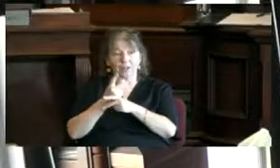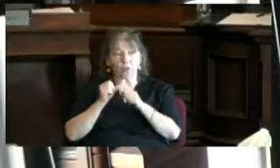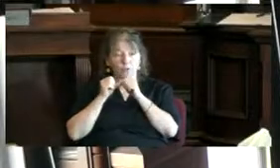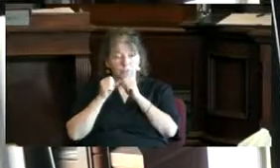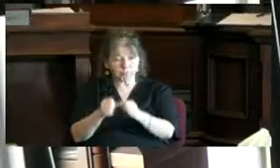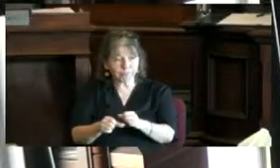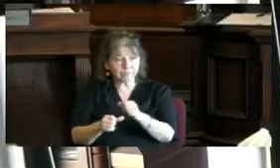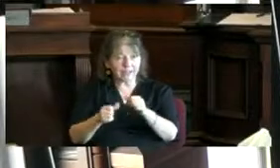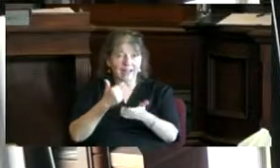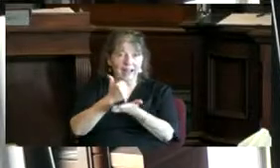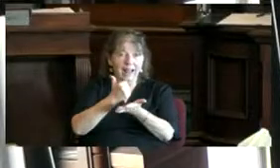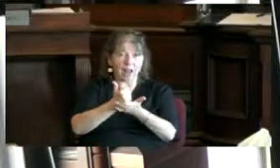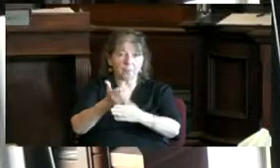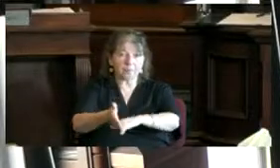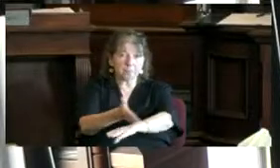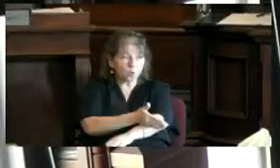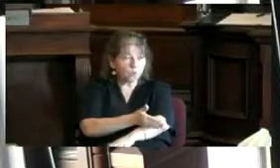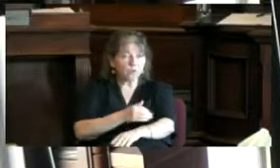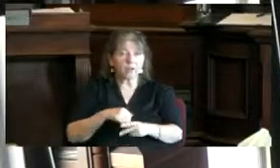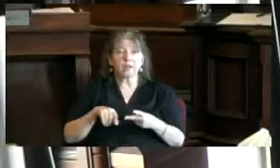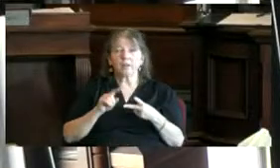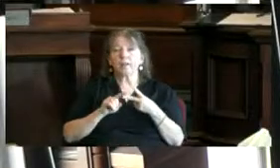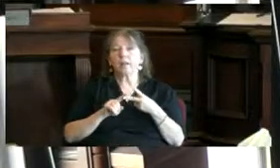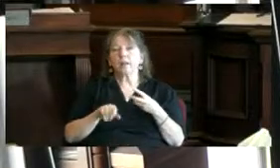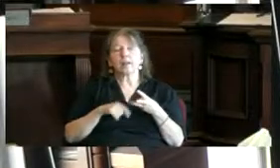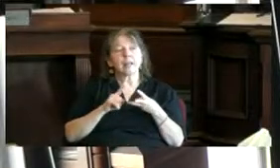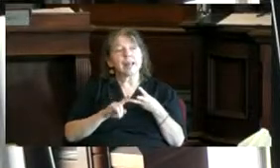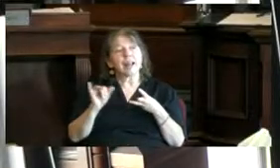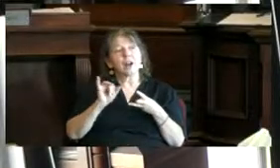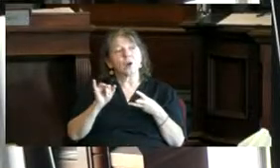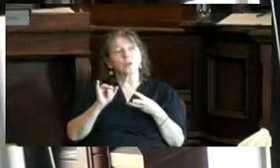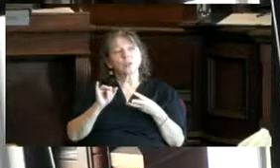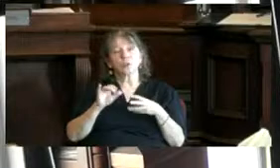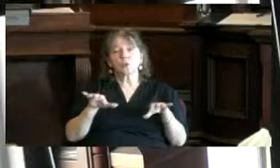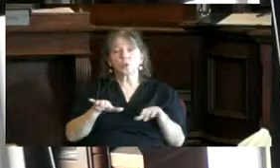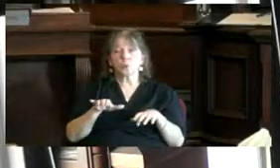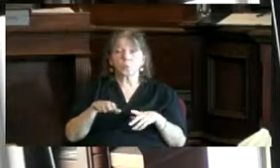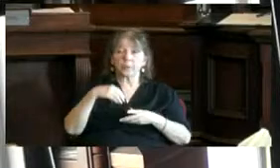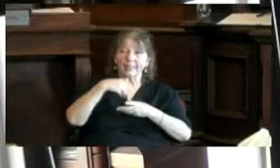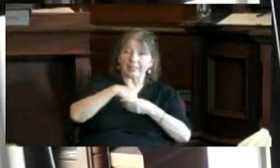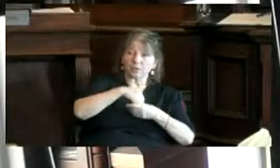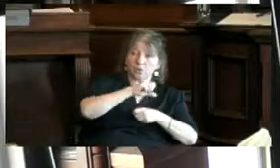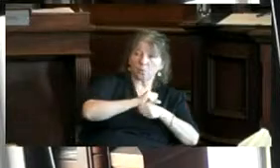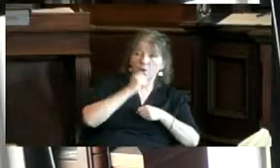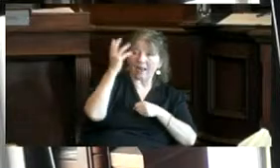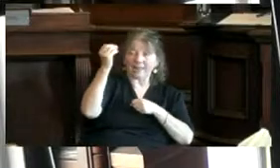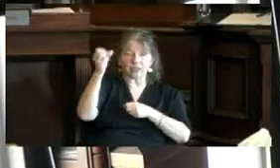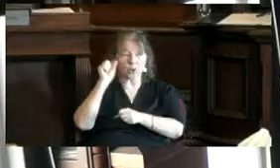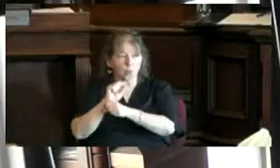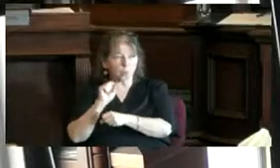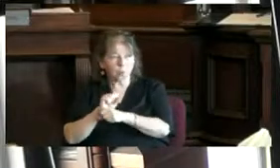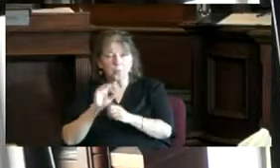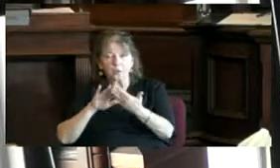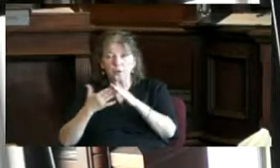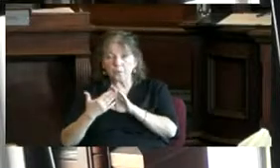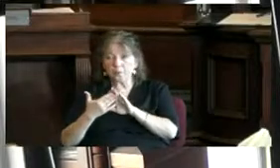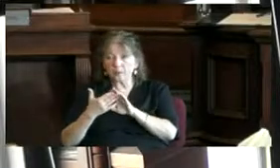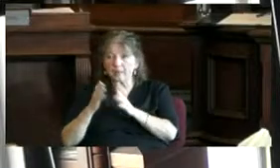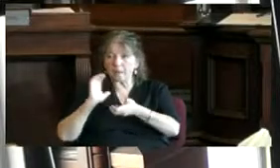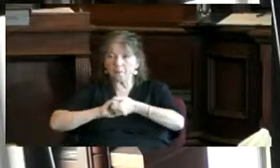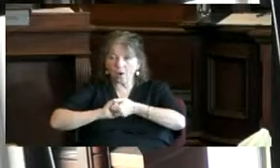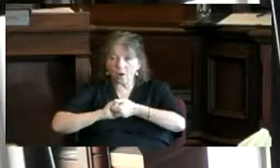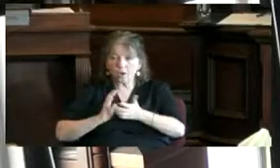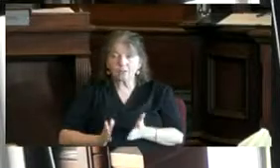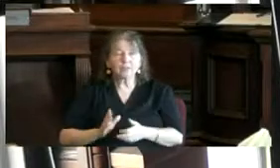efforts, and to continue to navigate internally and externally with our community partners. And I've also